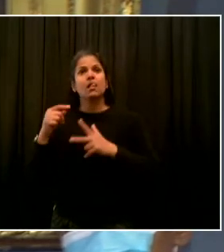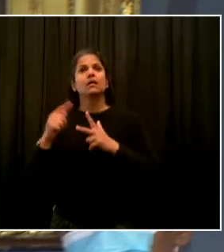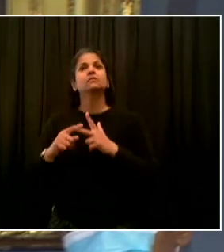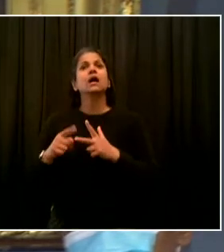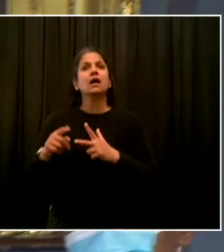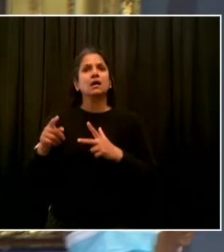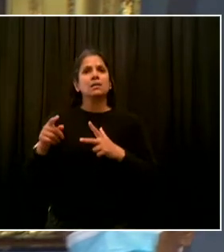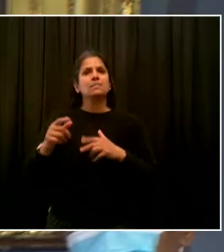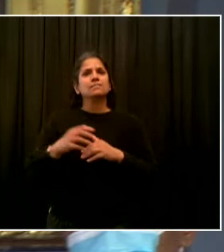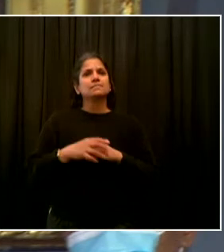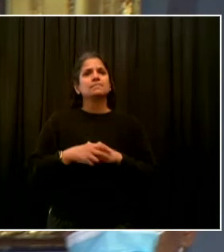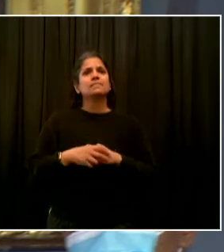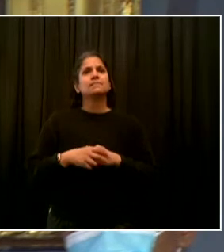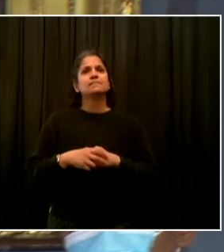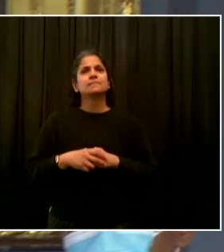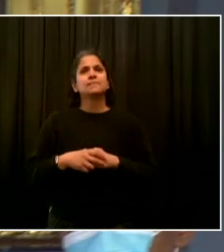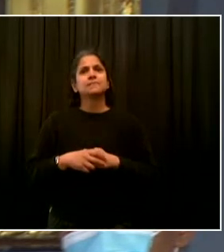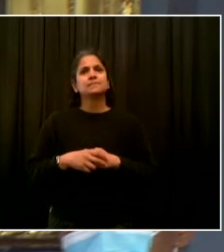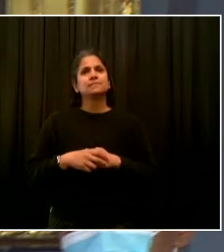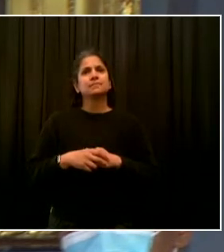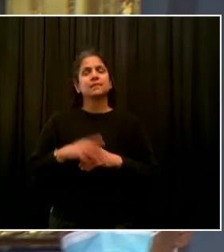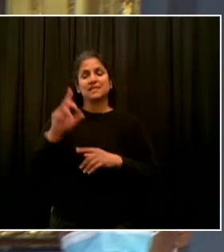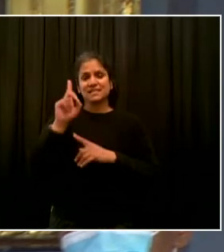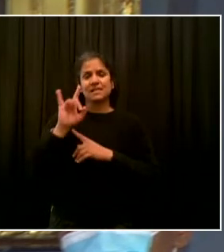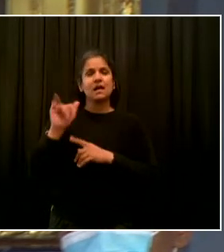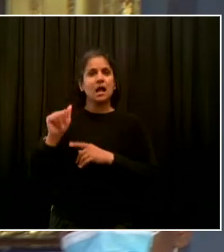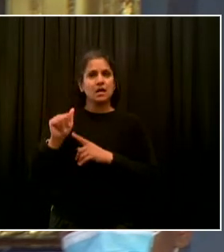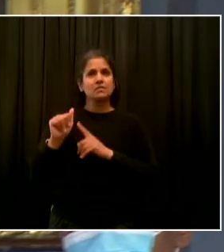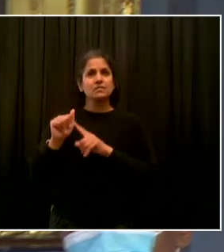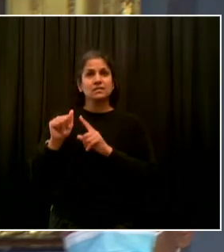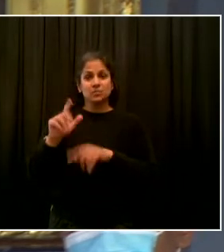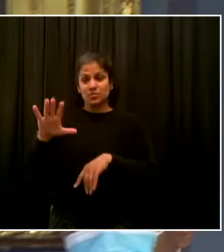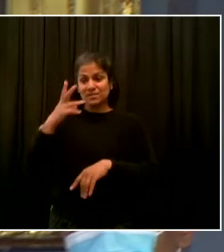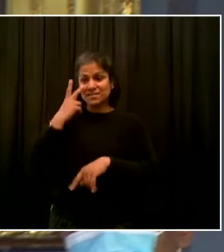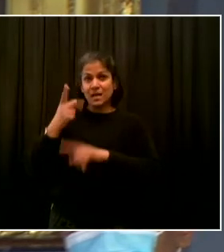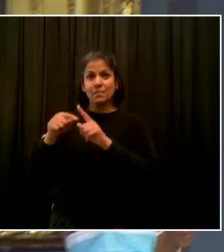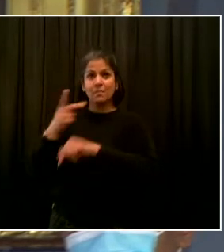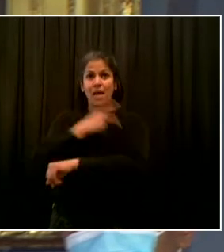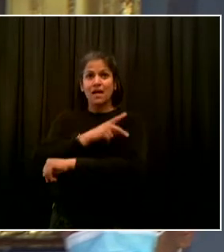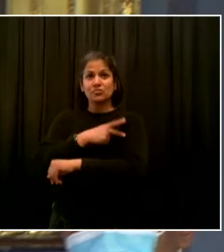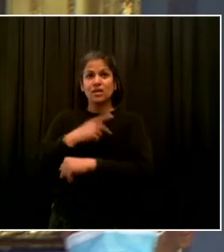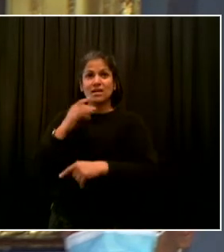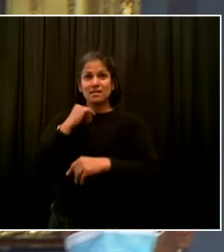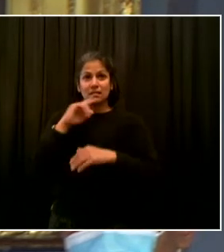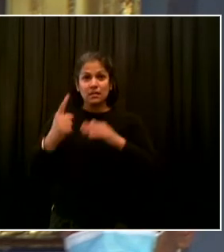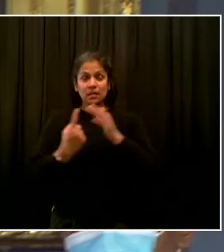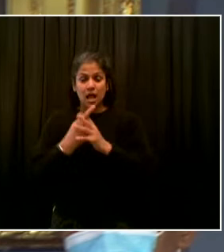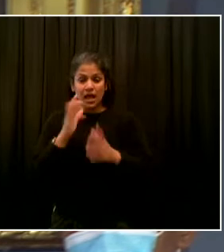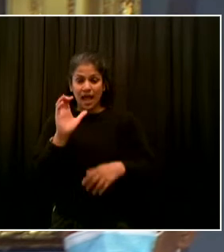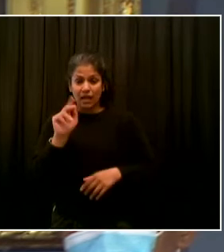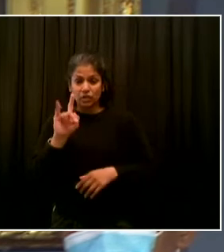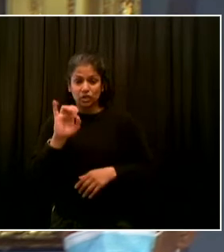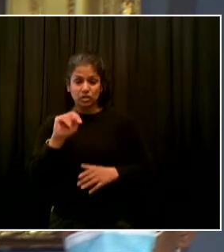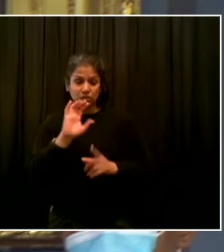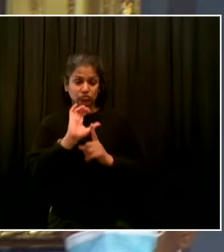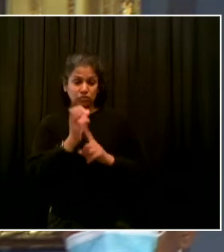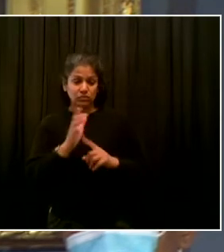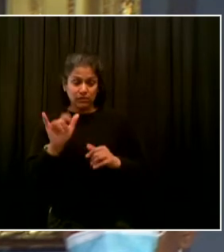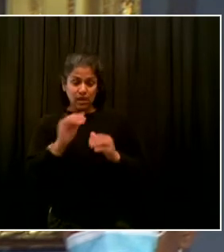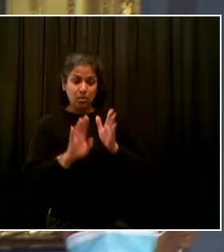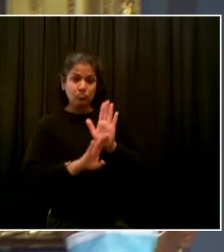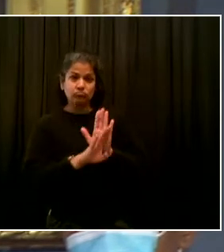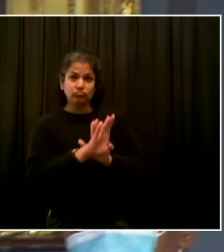third data point. We're seeing cases rise across the city, and if they continue on this trajectory,